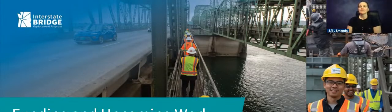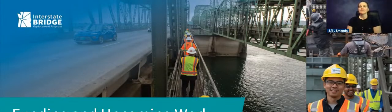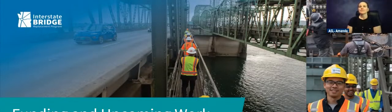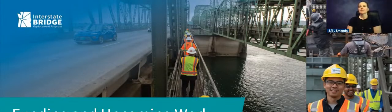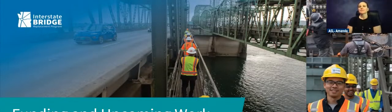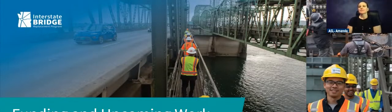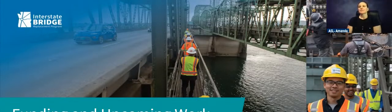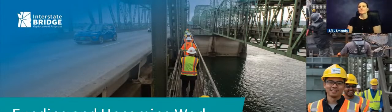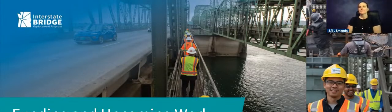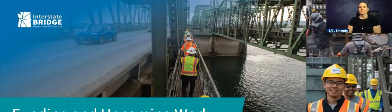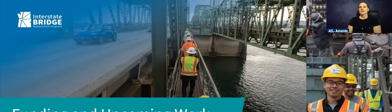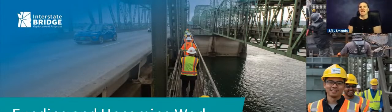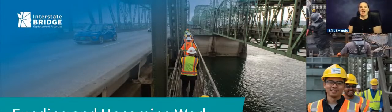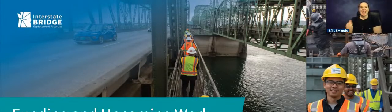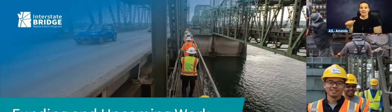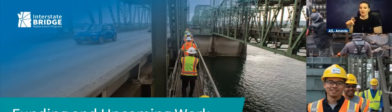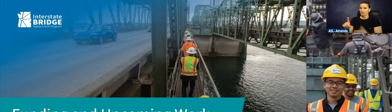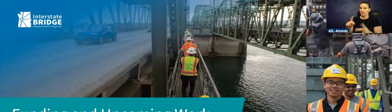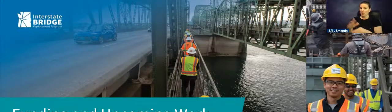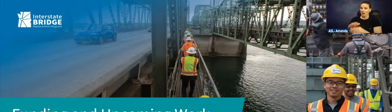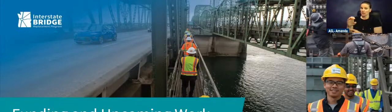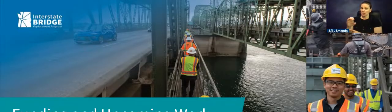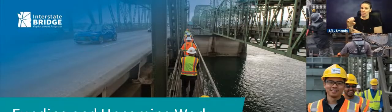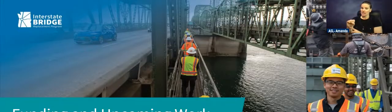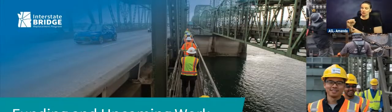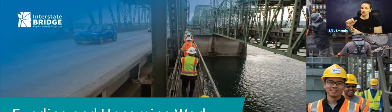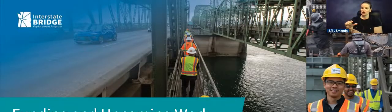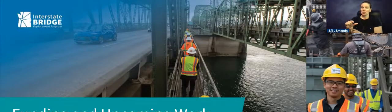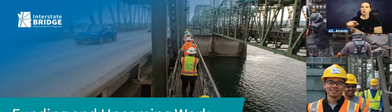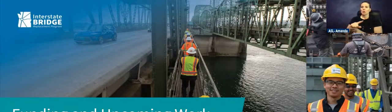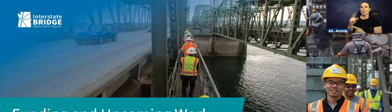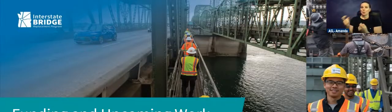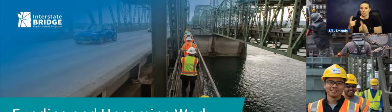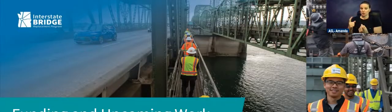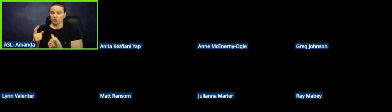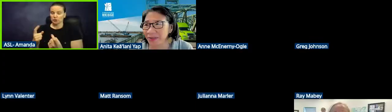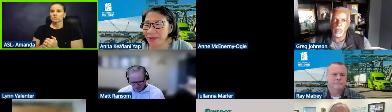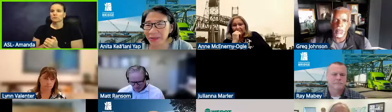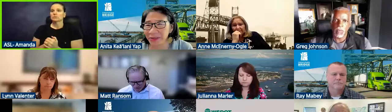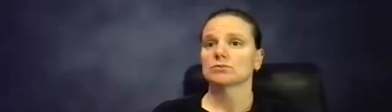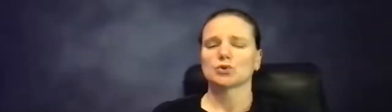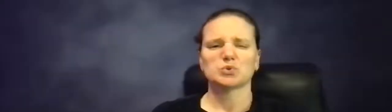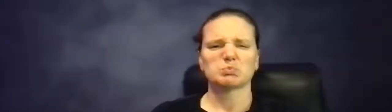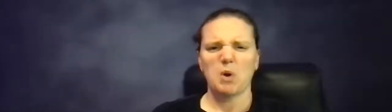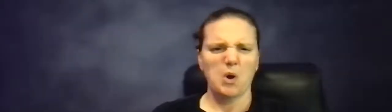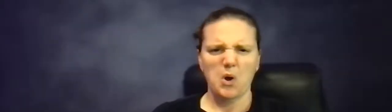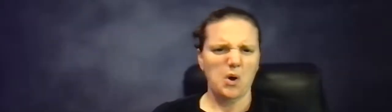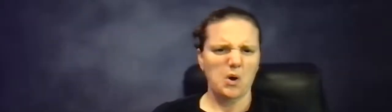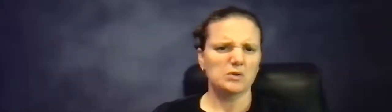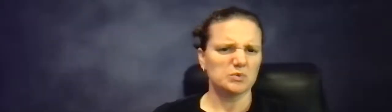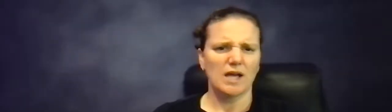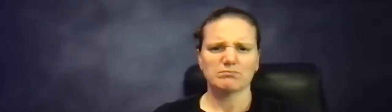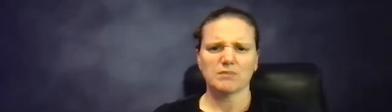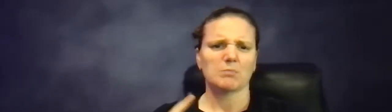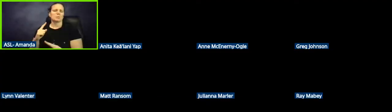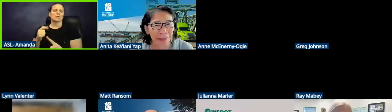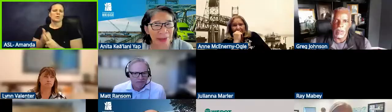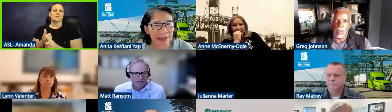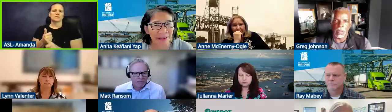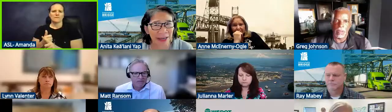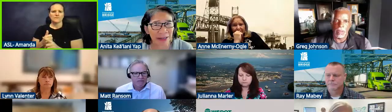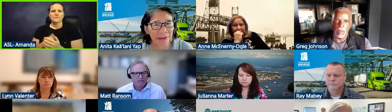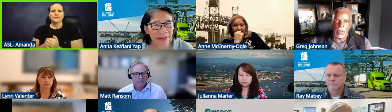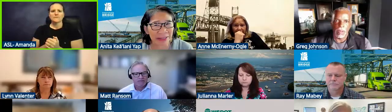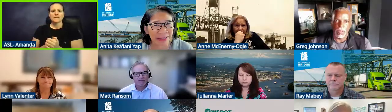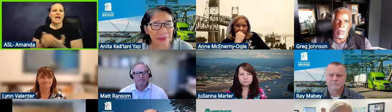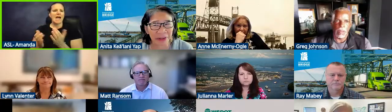on the ESG have questions, I would say it's a small enough group, feel free to unmute yourself and ask